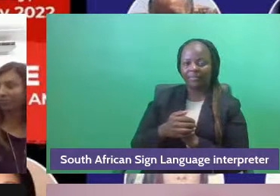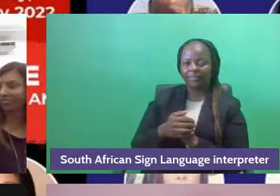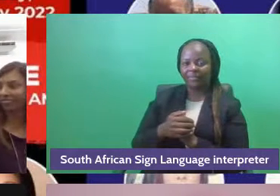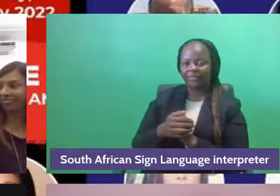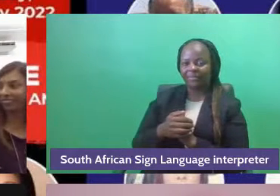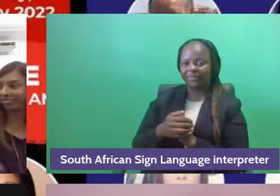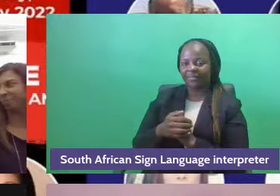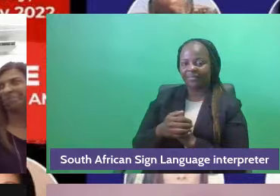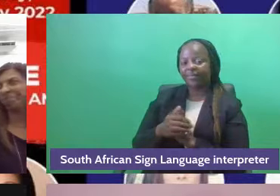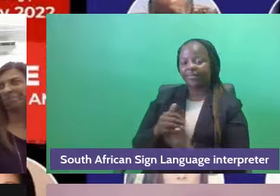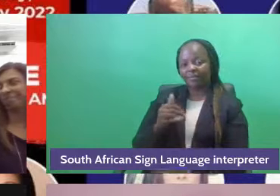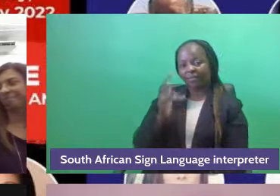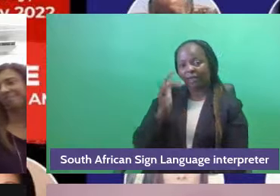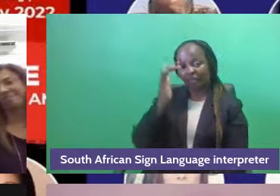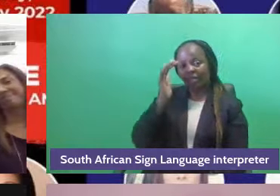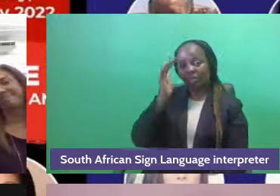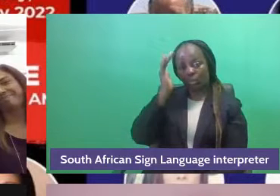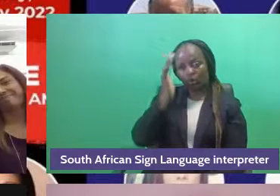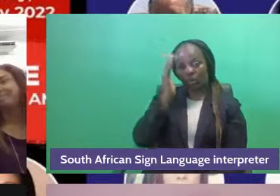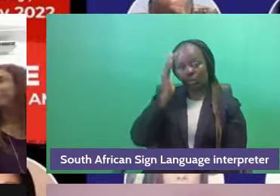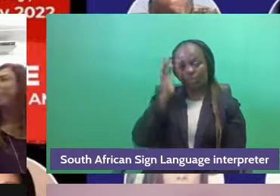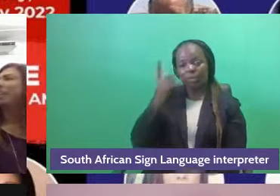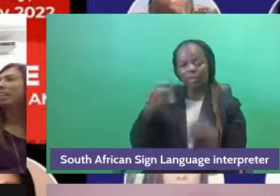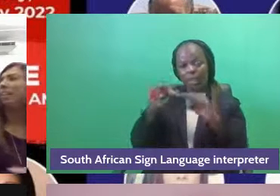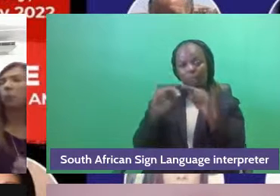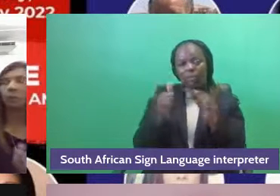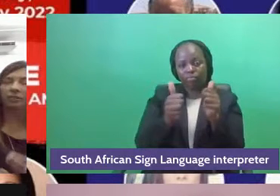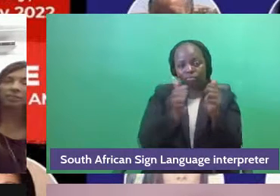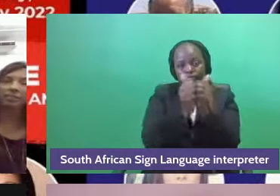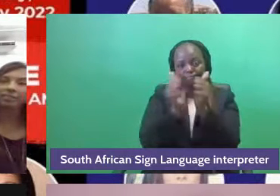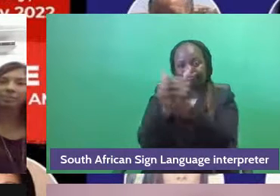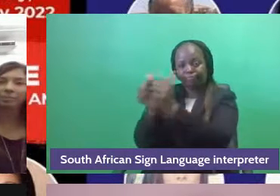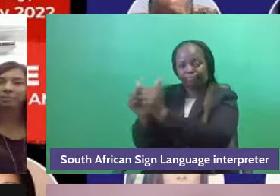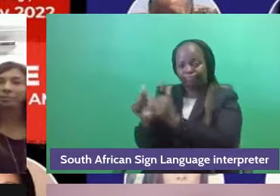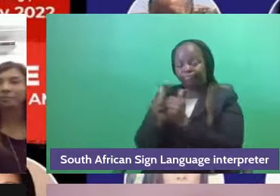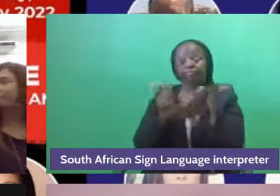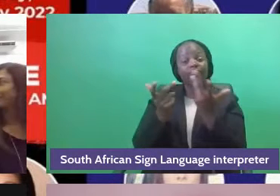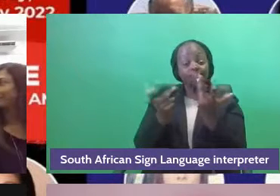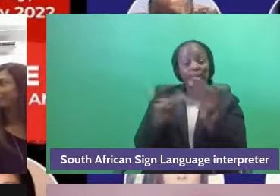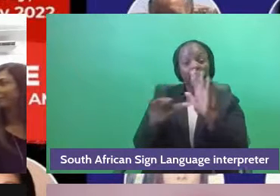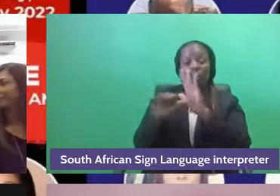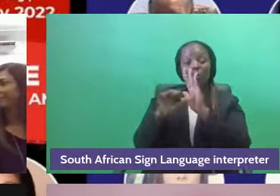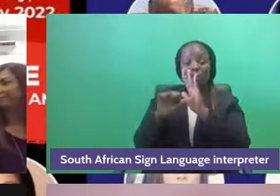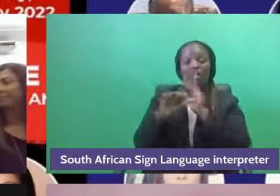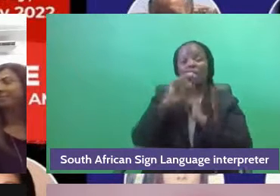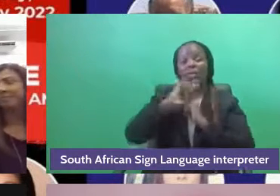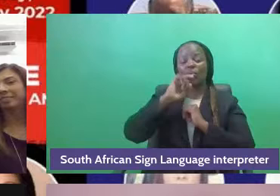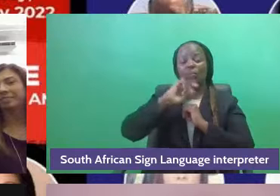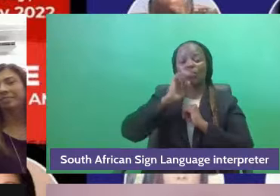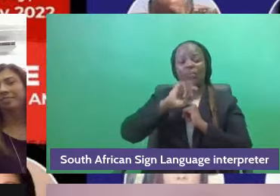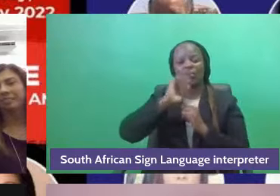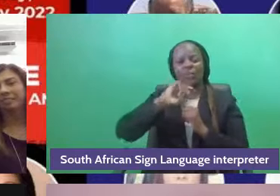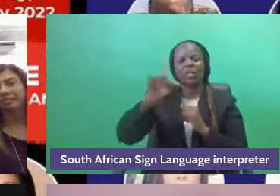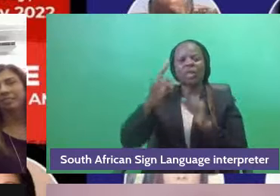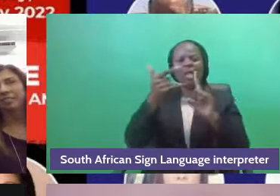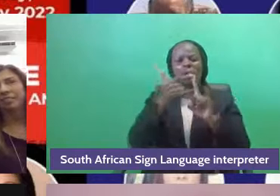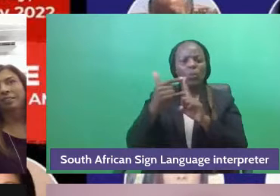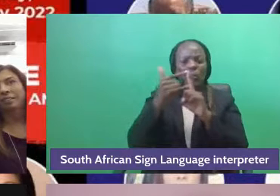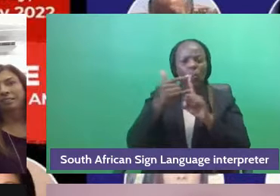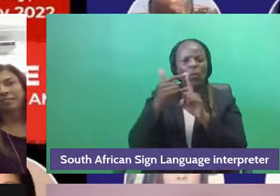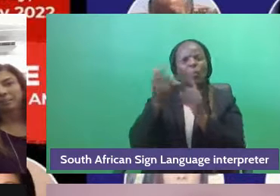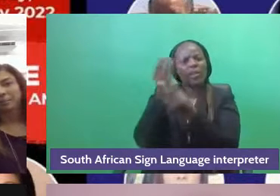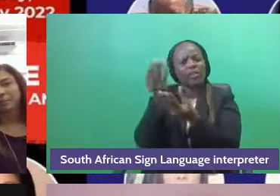of allyship is important, collaboration is important, and using platforms to make sure that the information that we